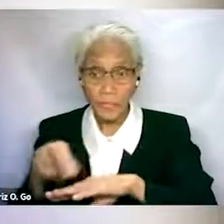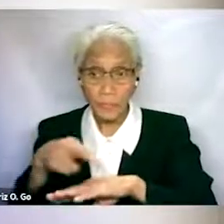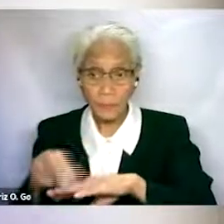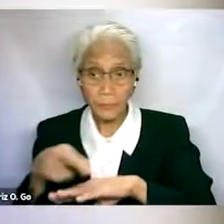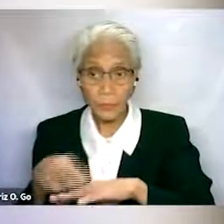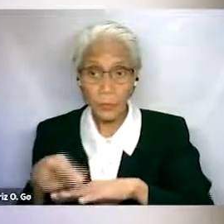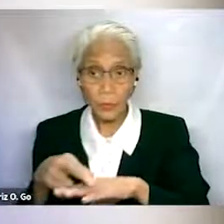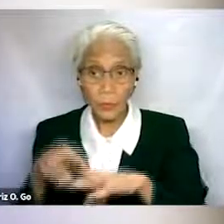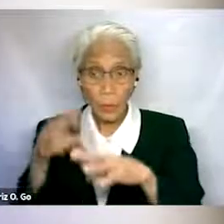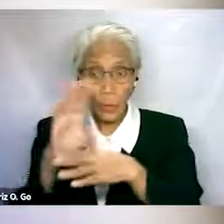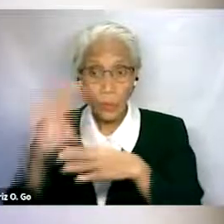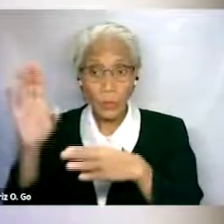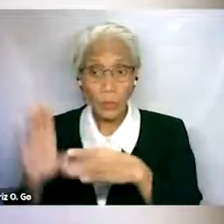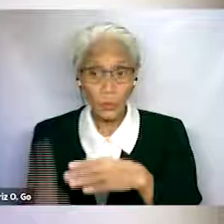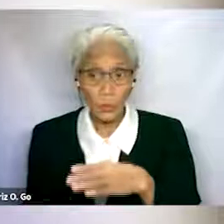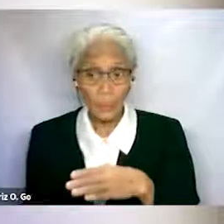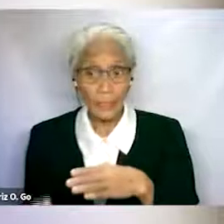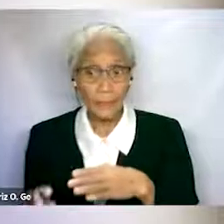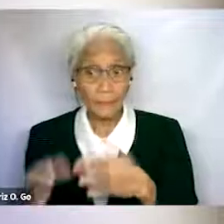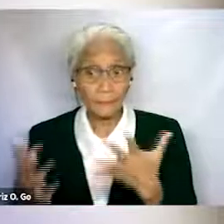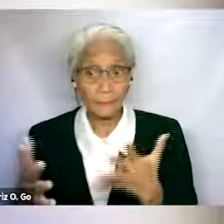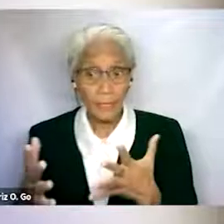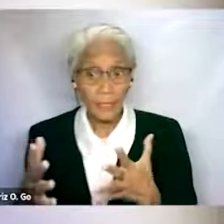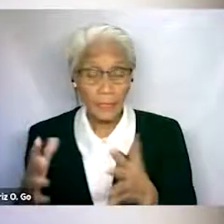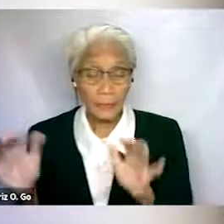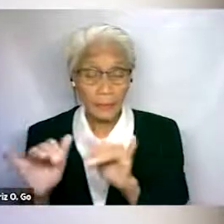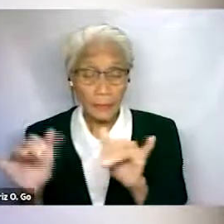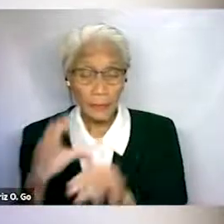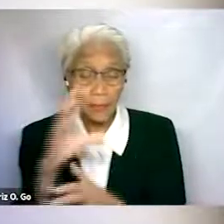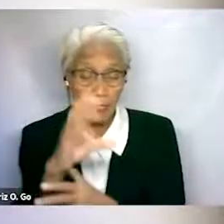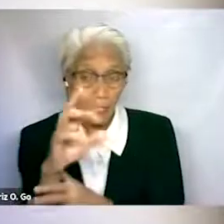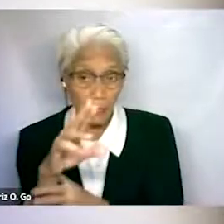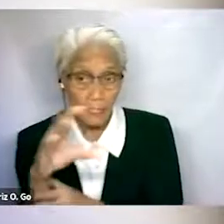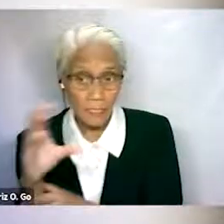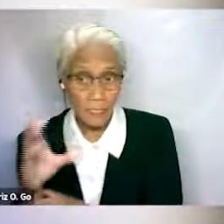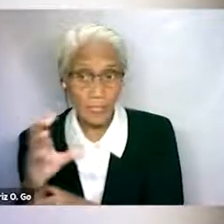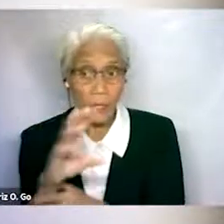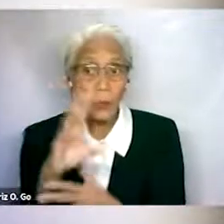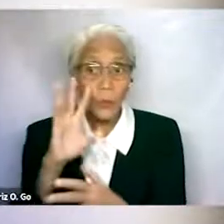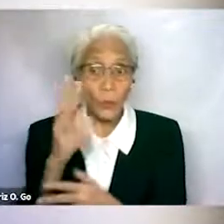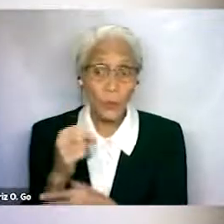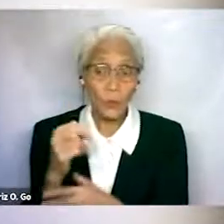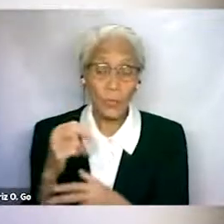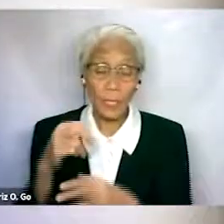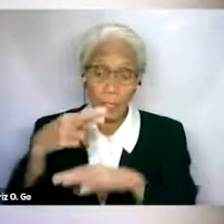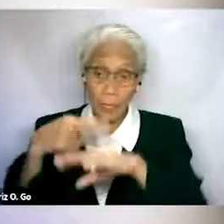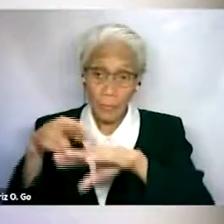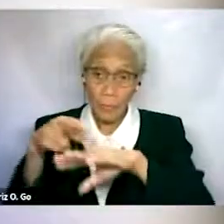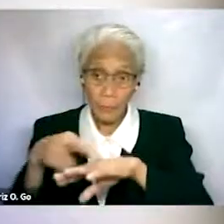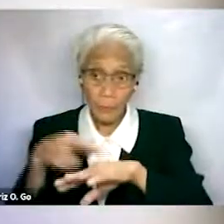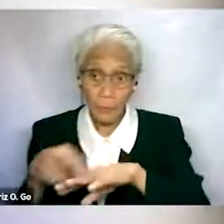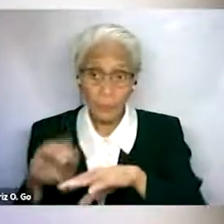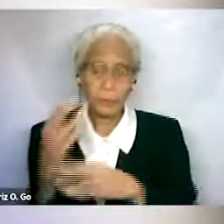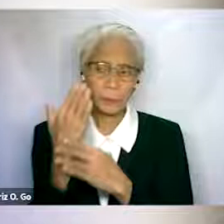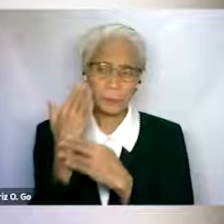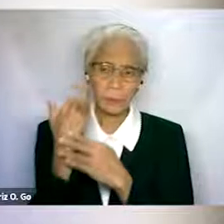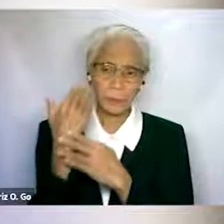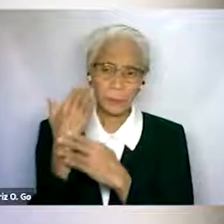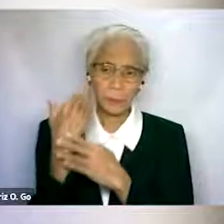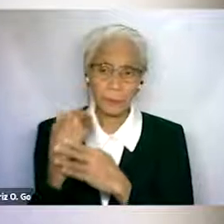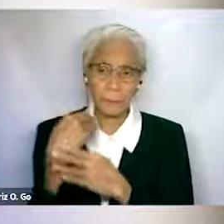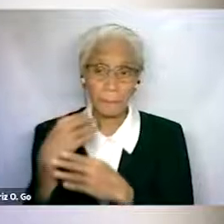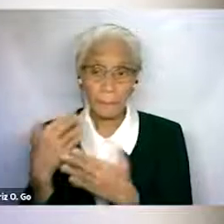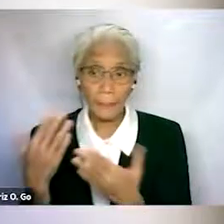on reproductive health of women with disabilities. We had focus on gender and child perspective on the war on drugs, and